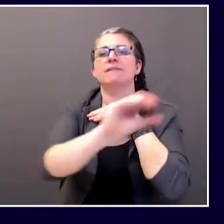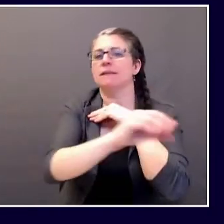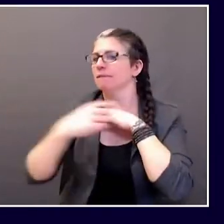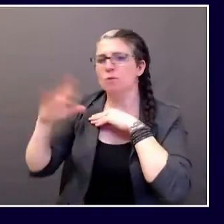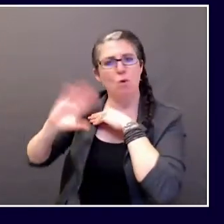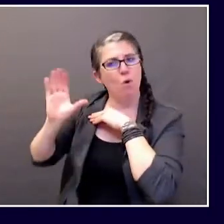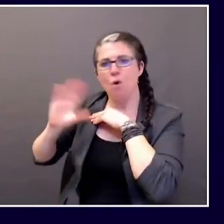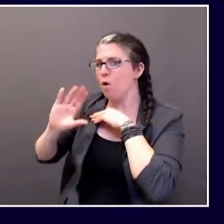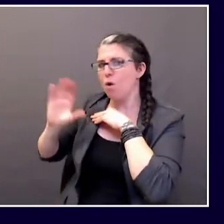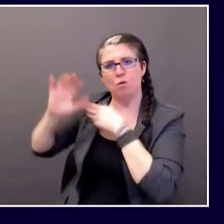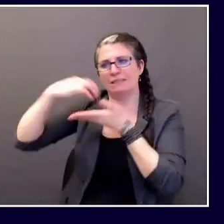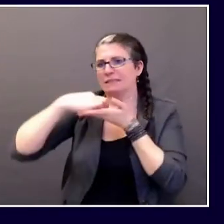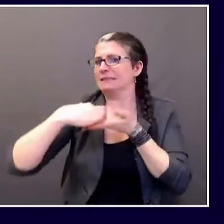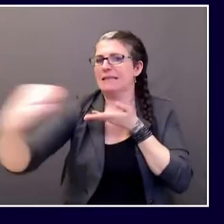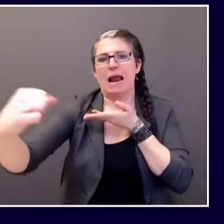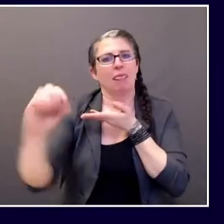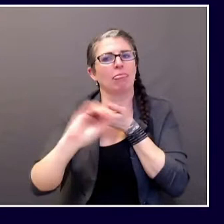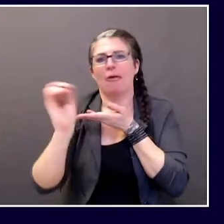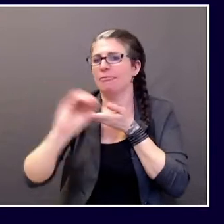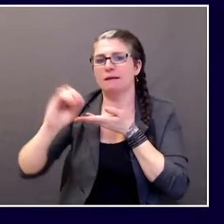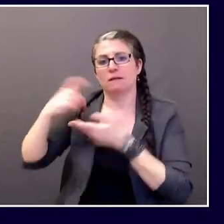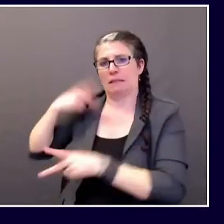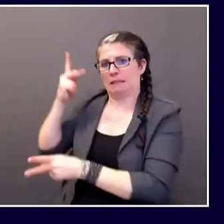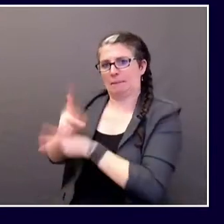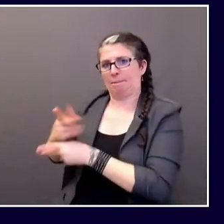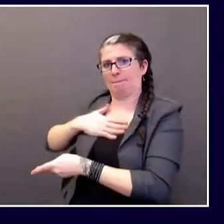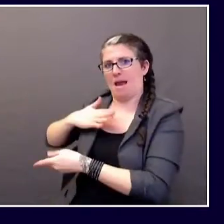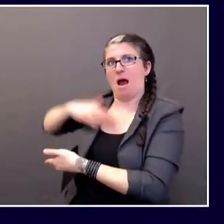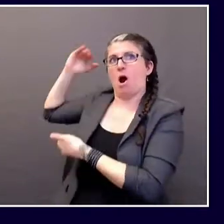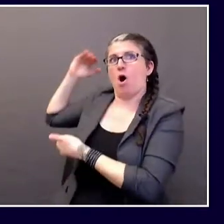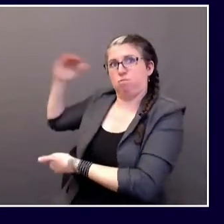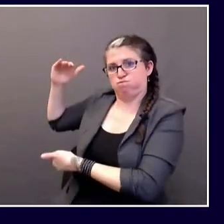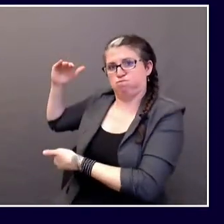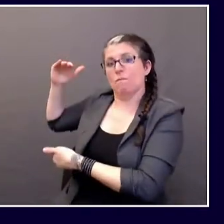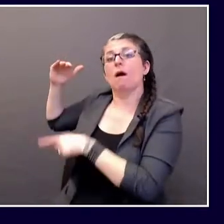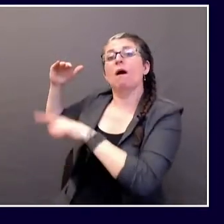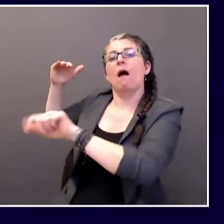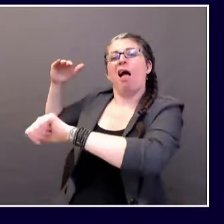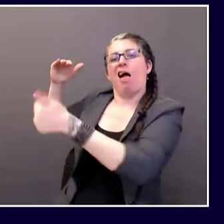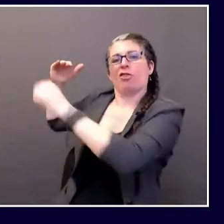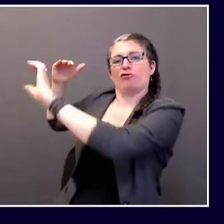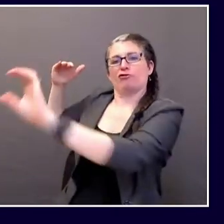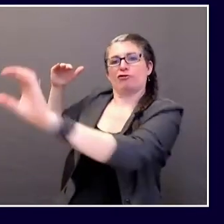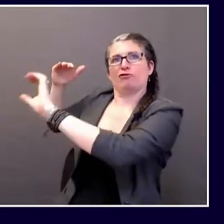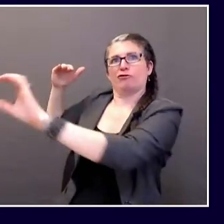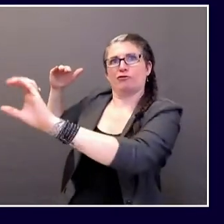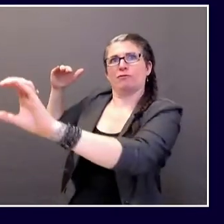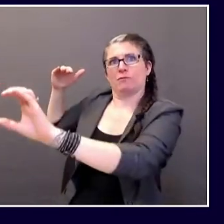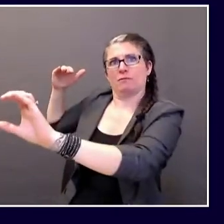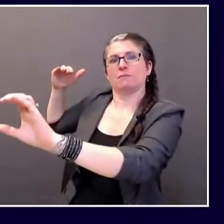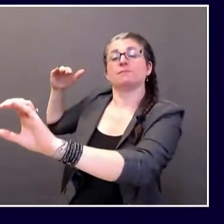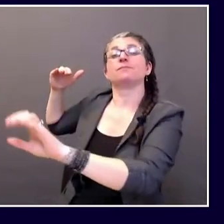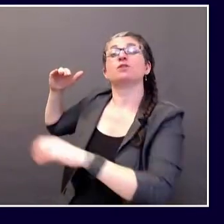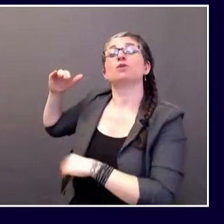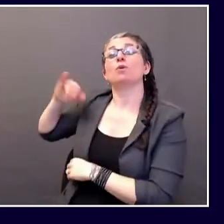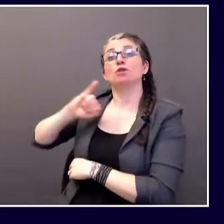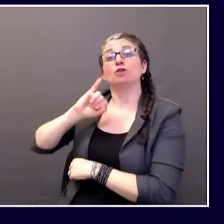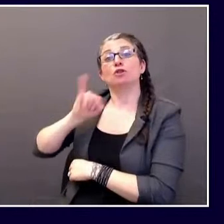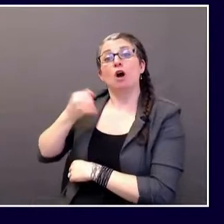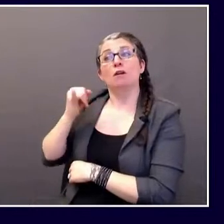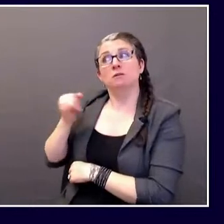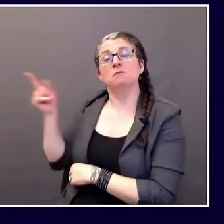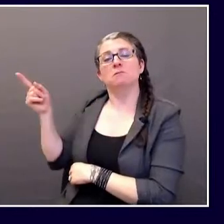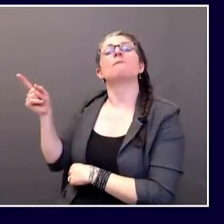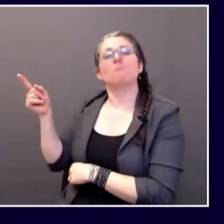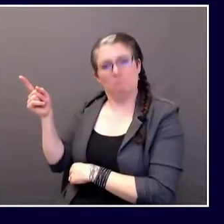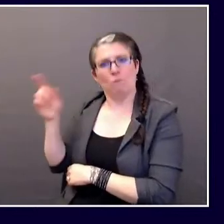part of that retail pharmacy supply. And so it's not something that we are slicing off and sending,